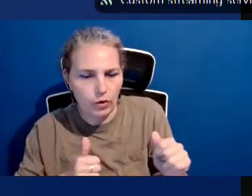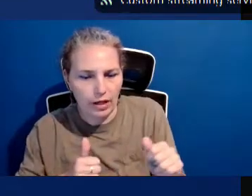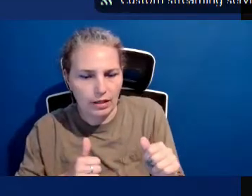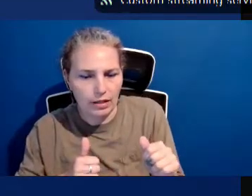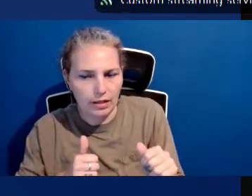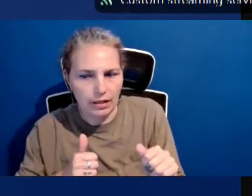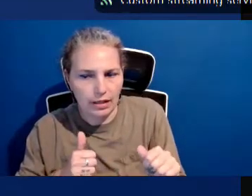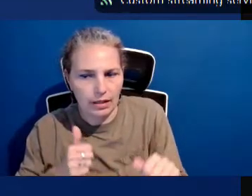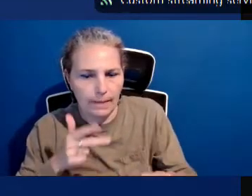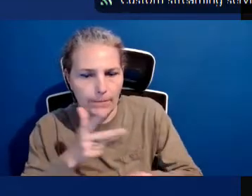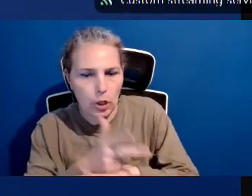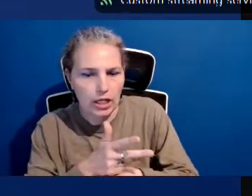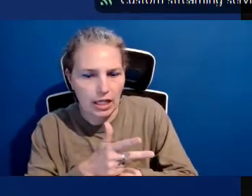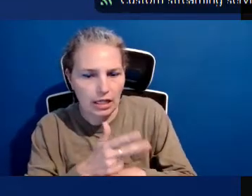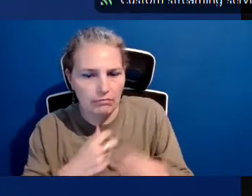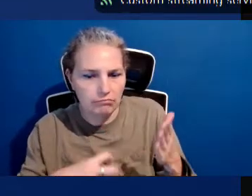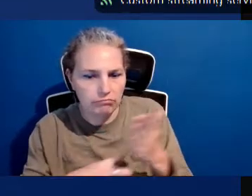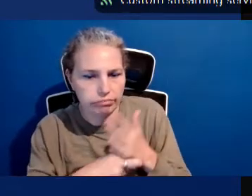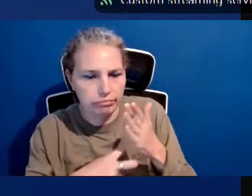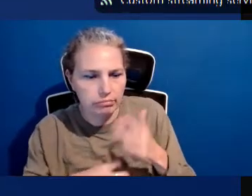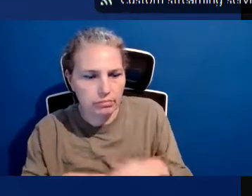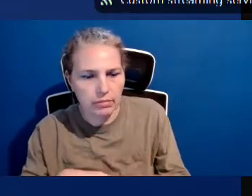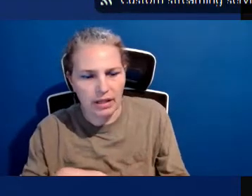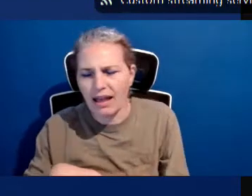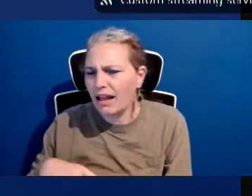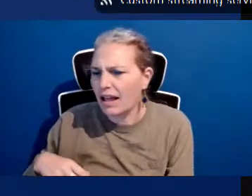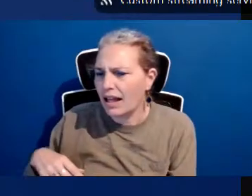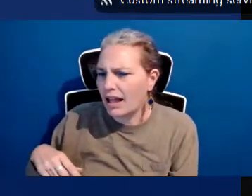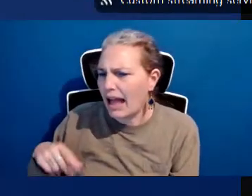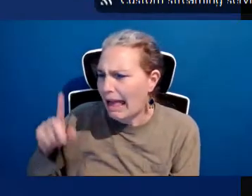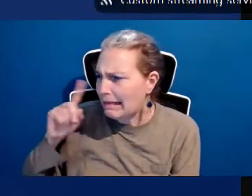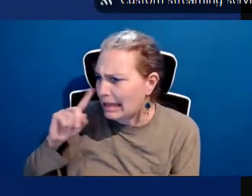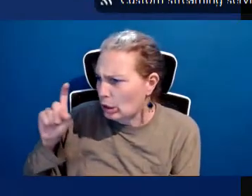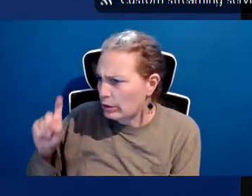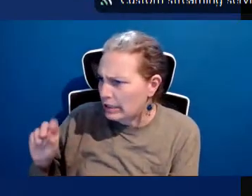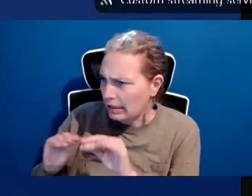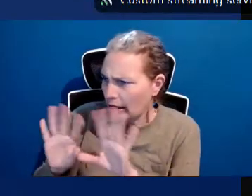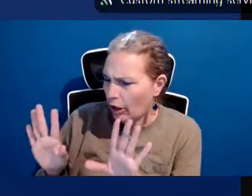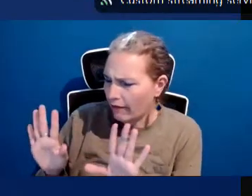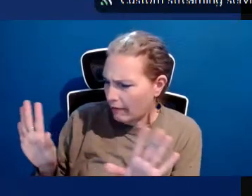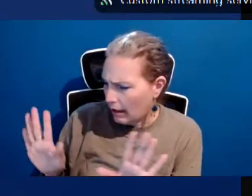I think there might be a clarification needed. I'm not sure.